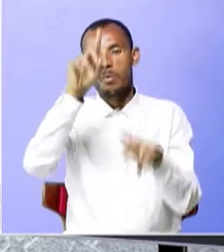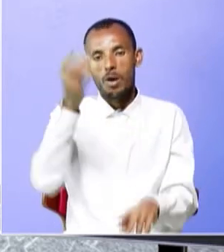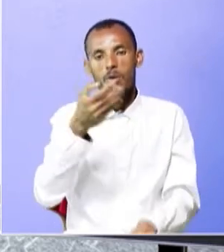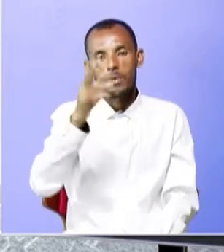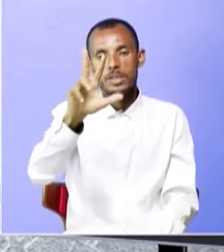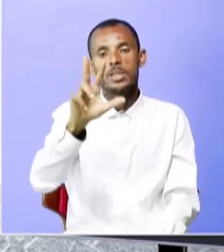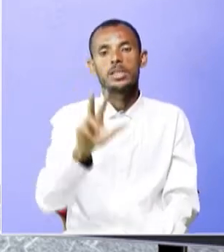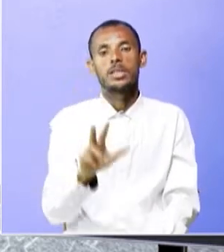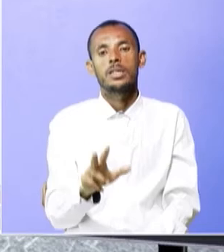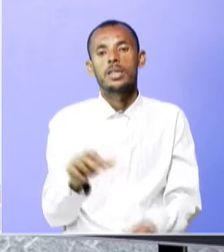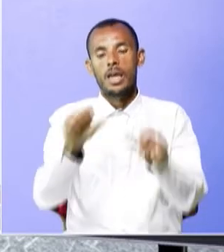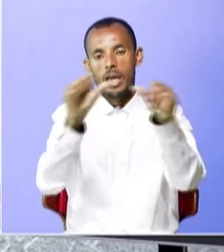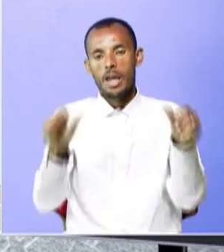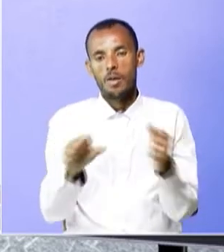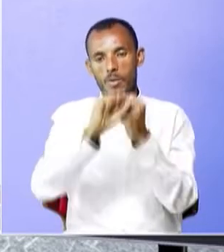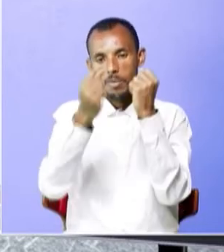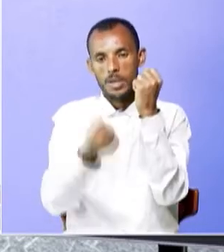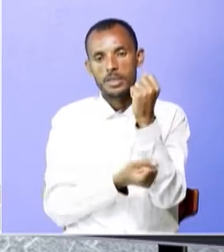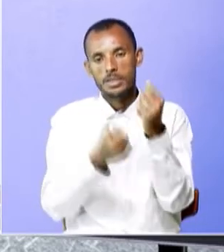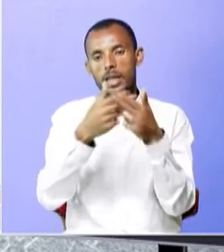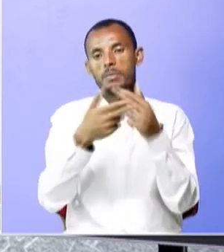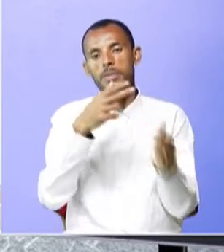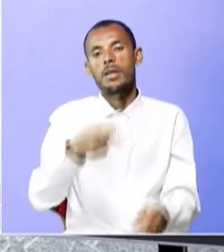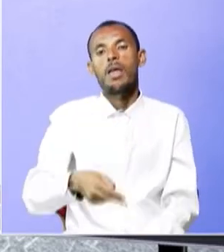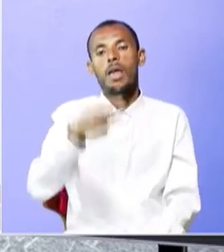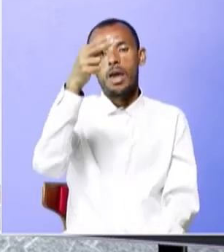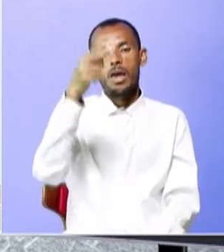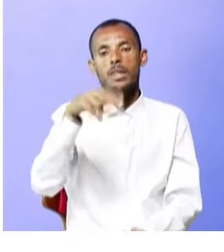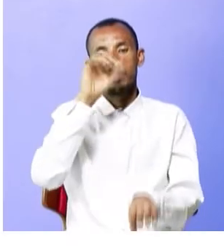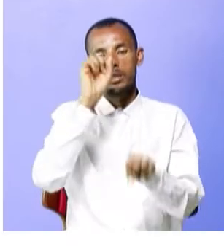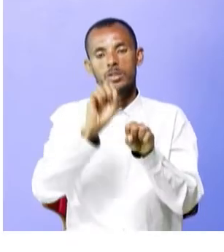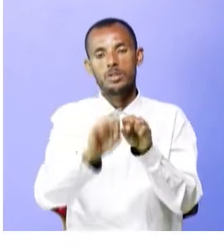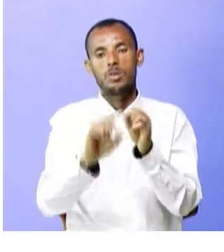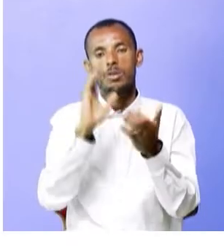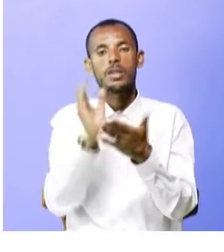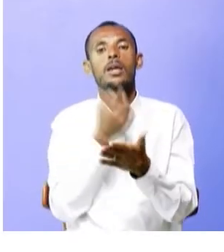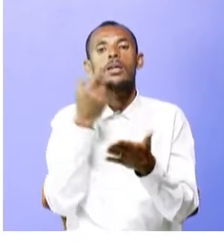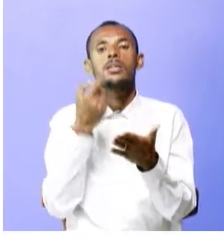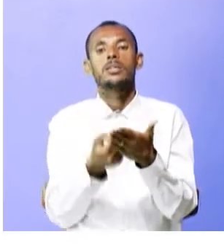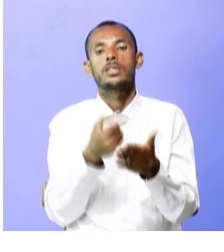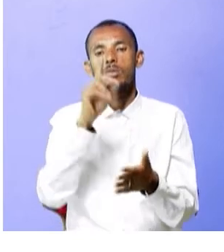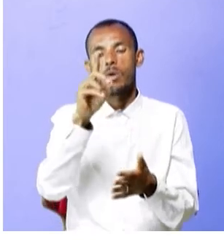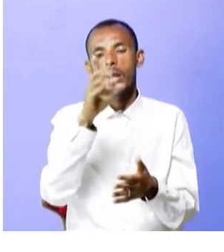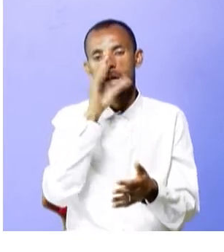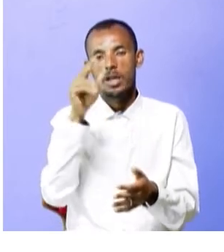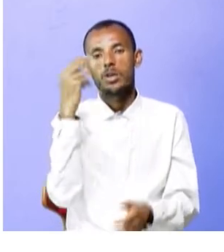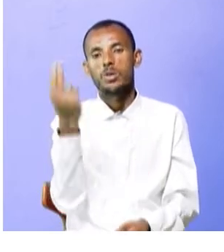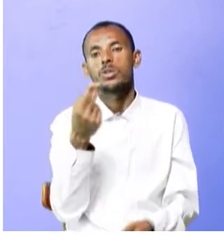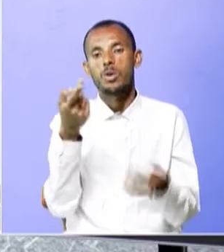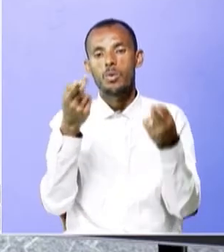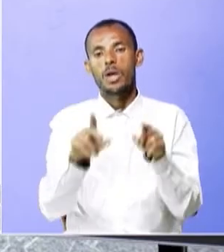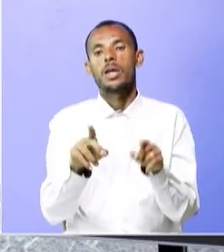1/3 of area of the base times height. Okay, so take this one and use it whenever there